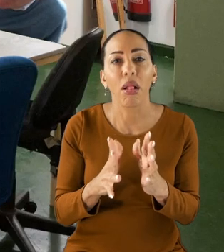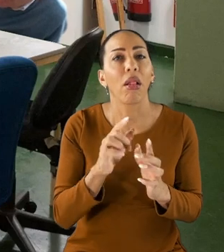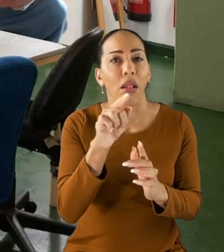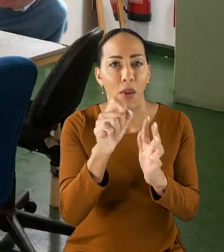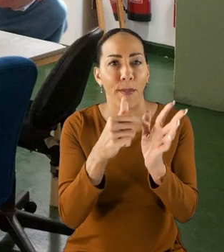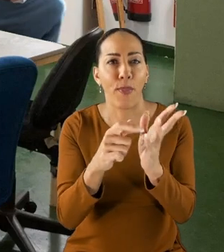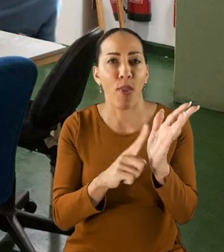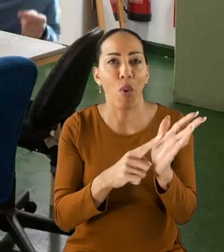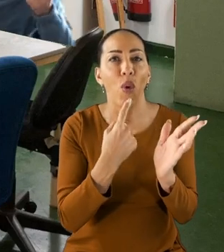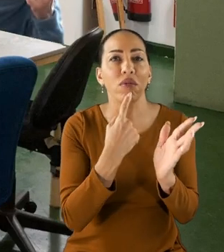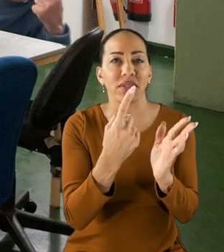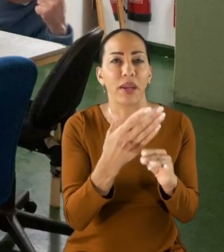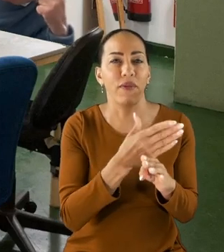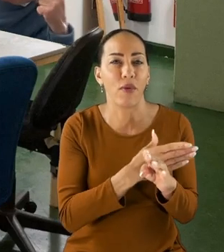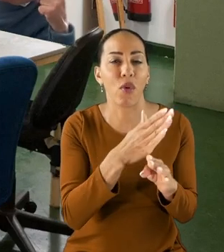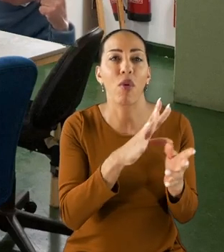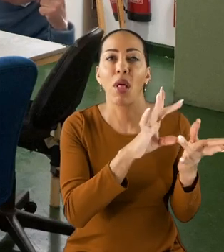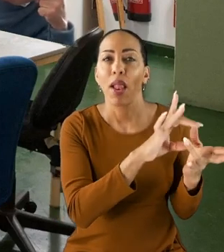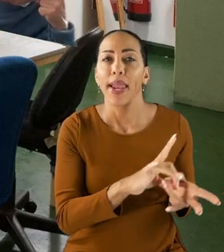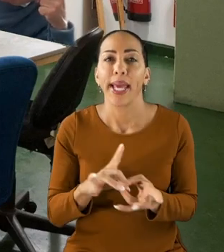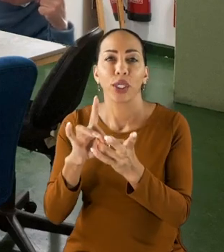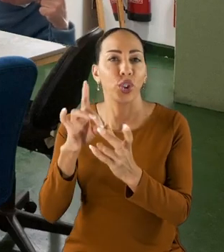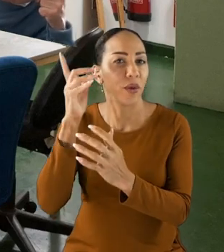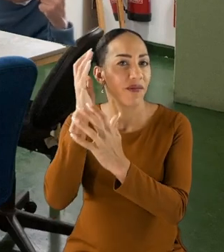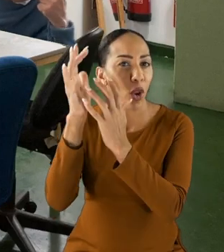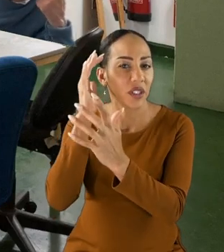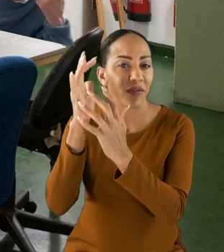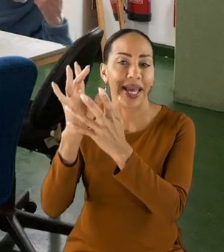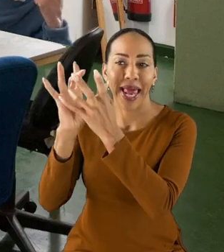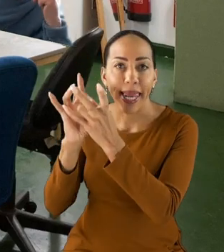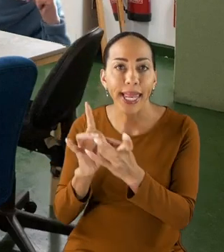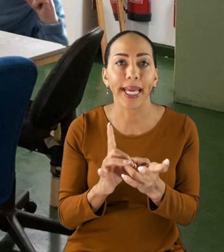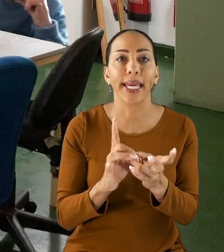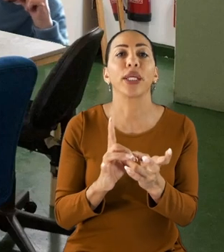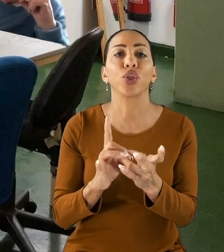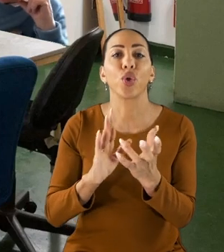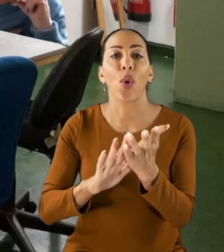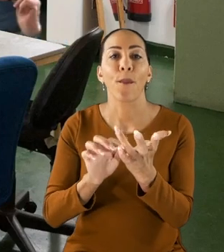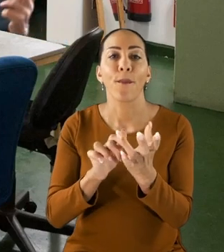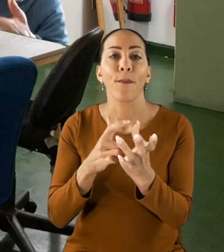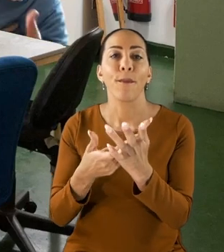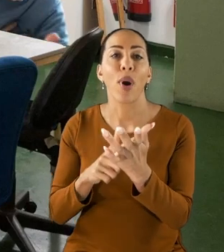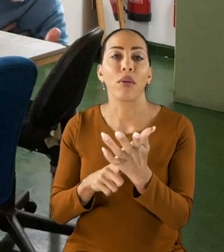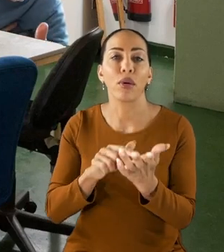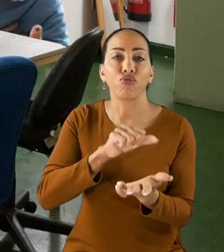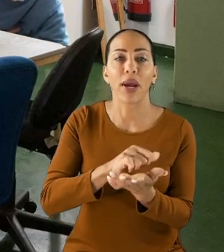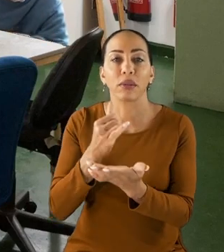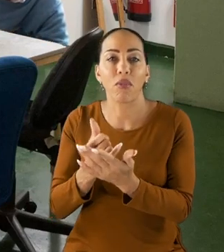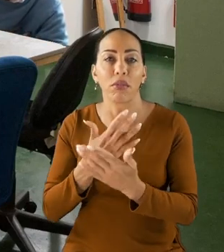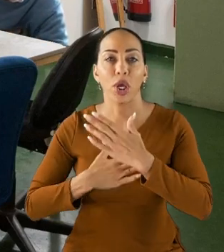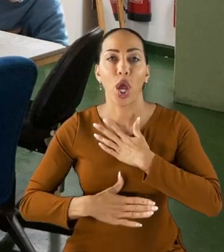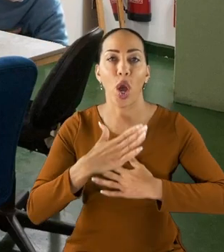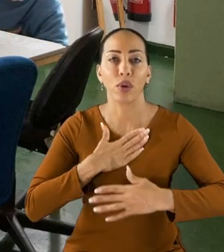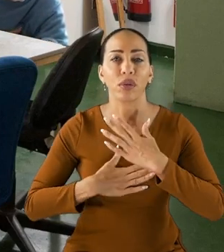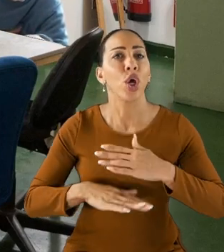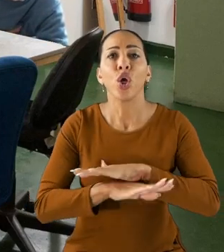said with a philosophical background into some sort of moral code that we should, I'm not saying being prescriptive,